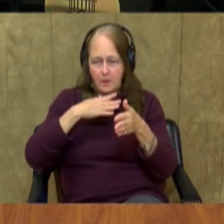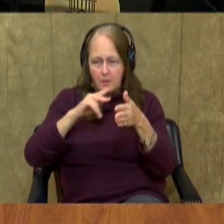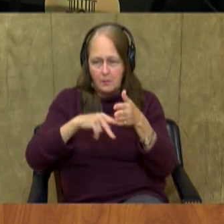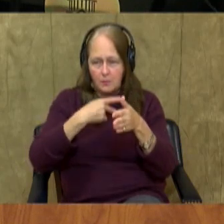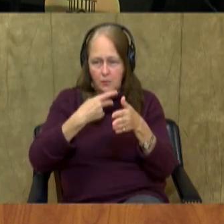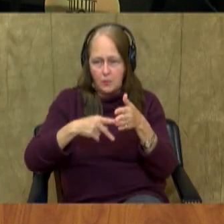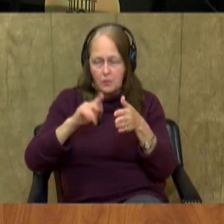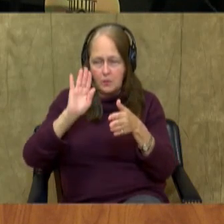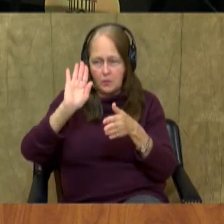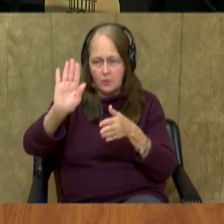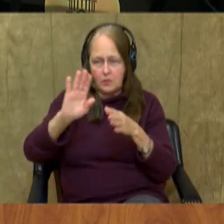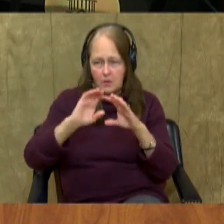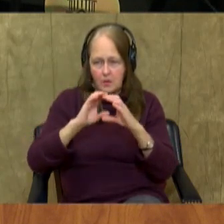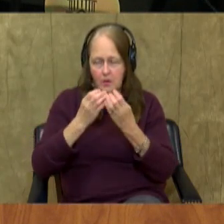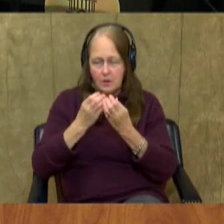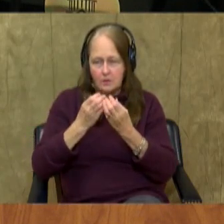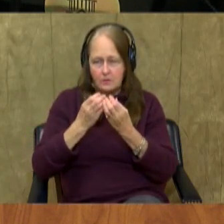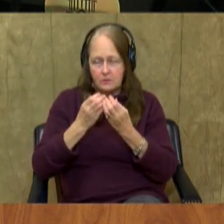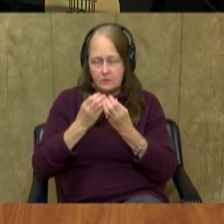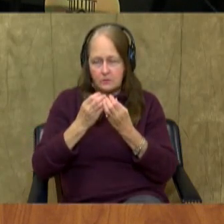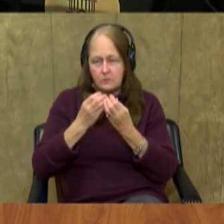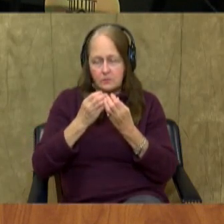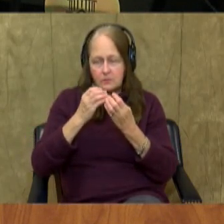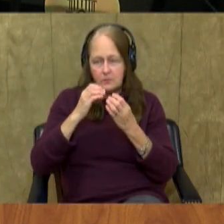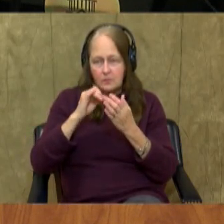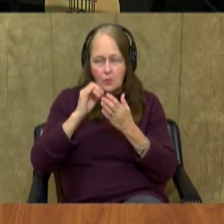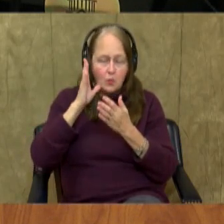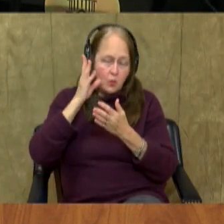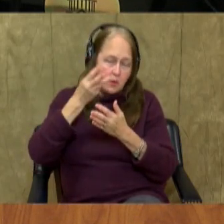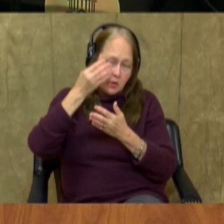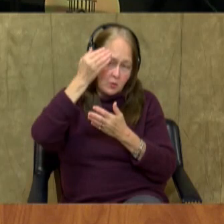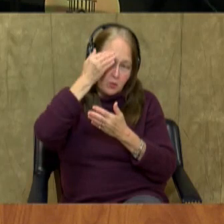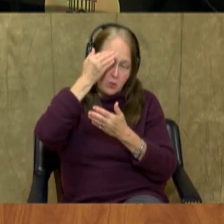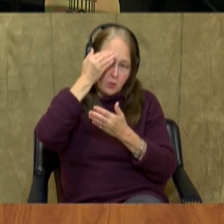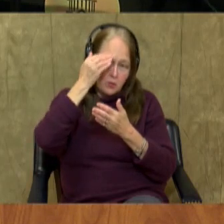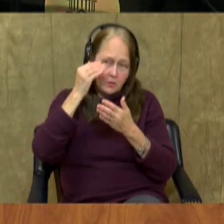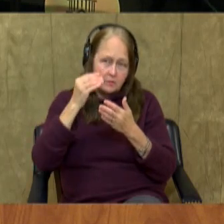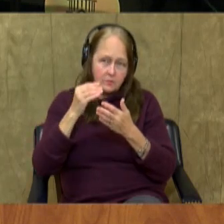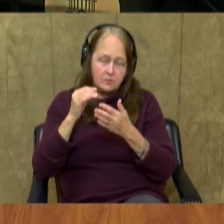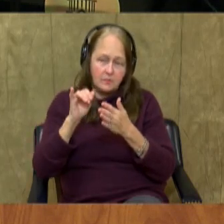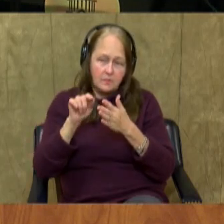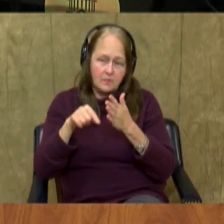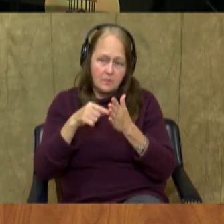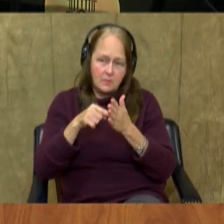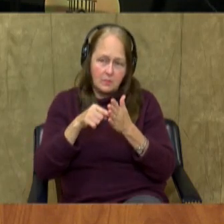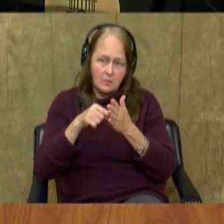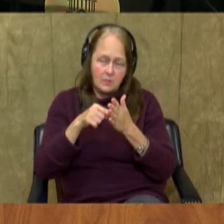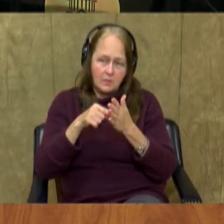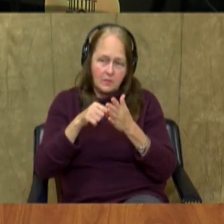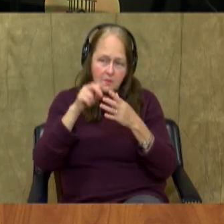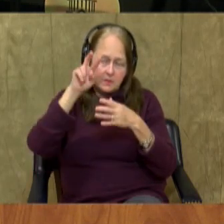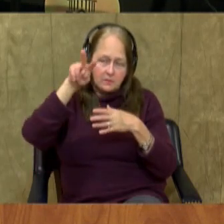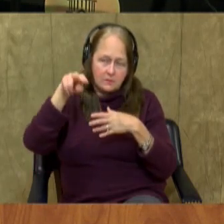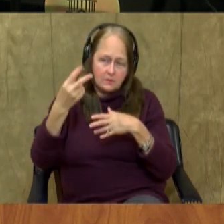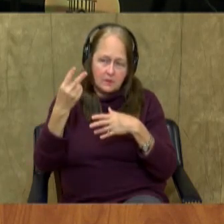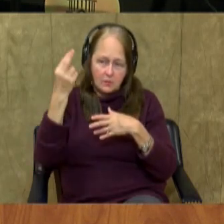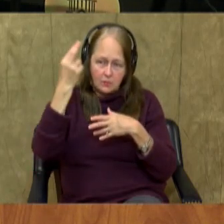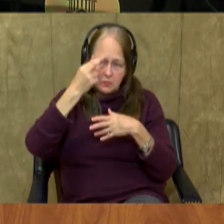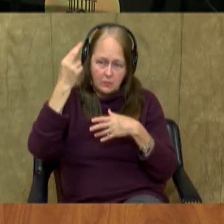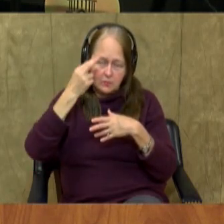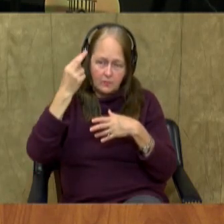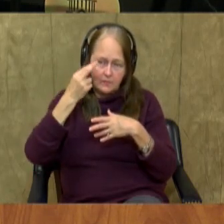my classroom, we relate to that. We understand, we know that it is the same. The second reason she